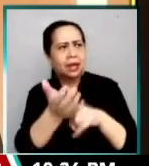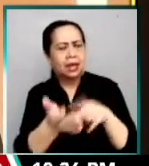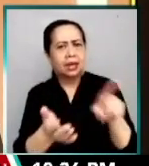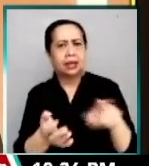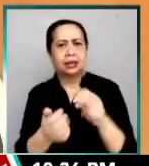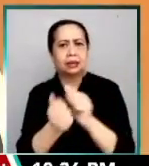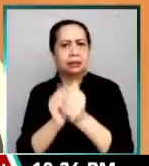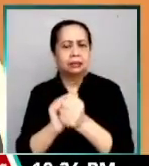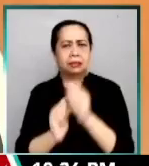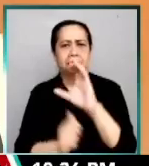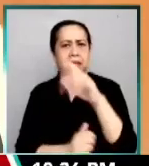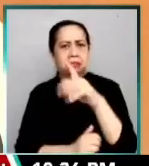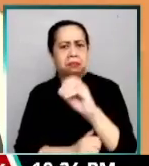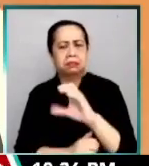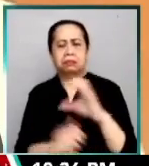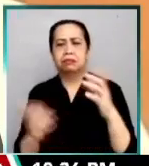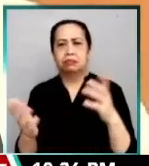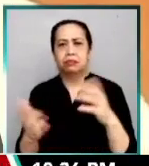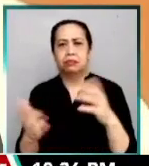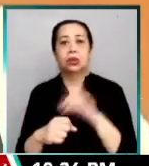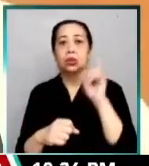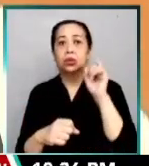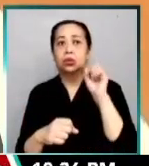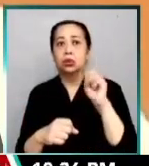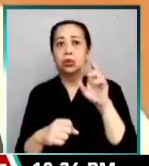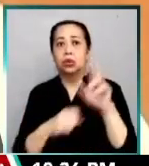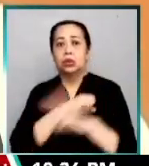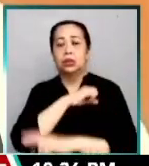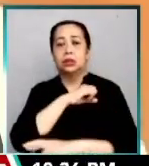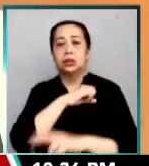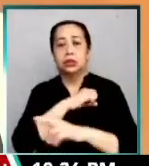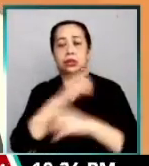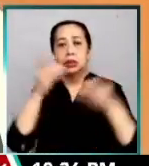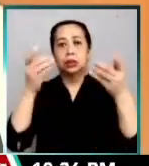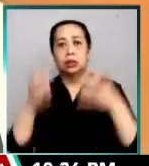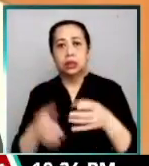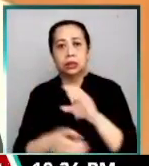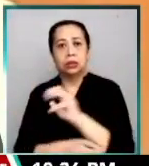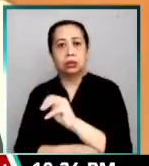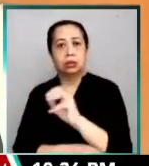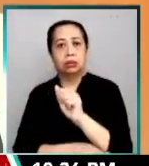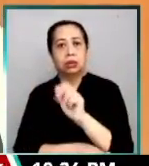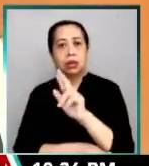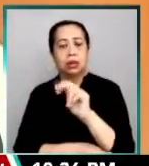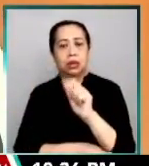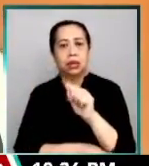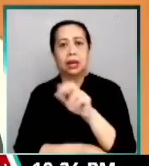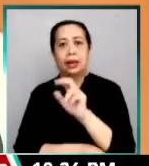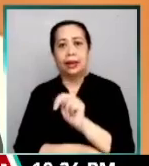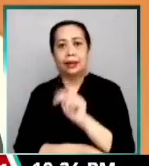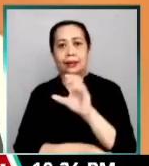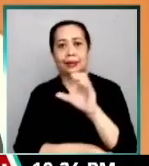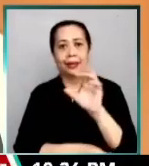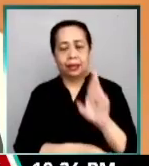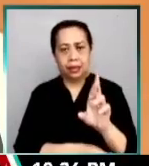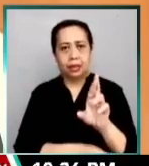for that matter. I am the regional director of Marina National Capital Region. I am